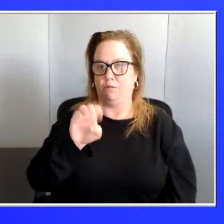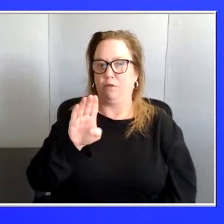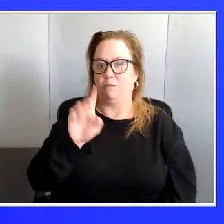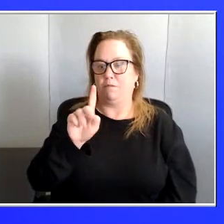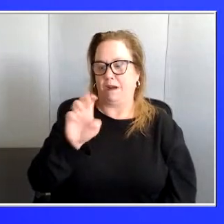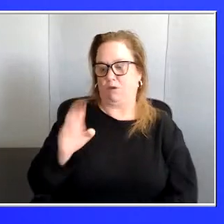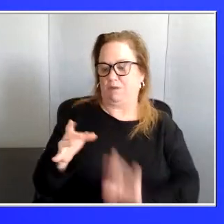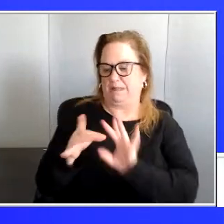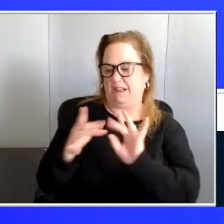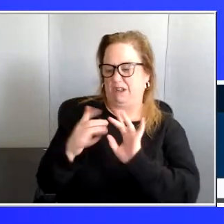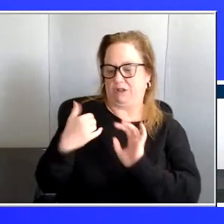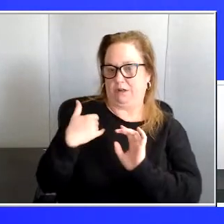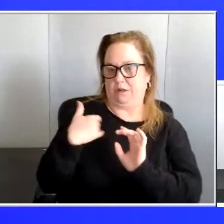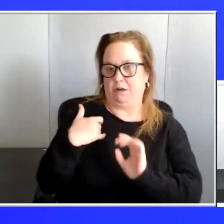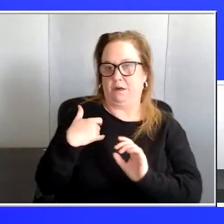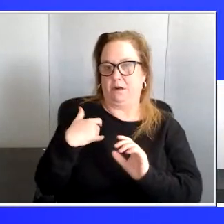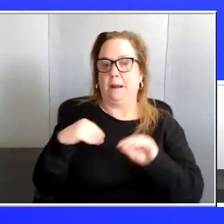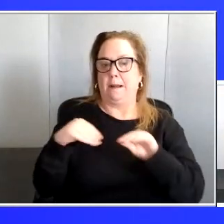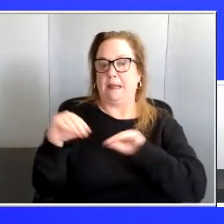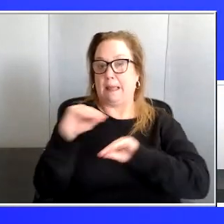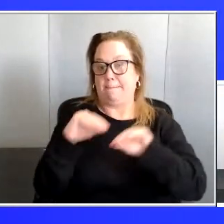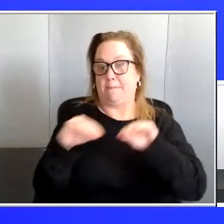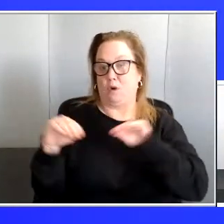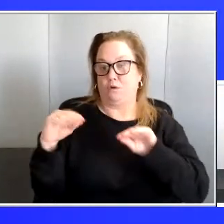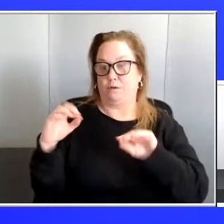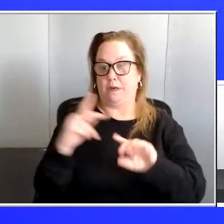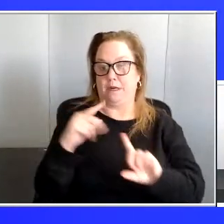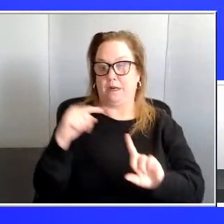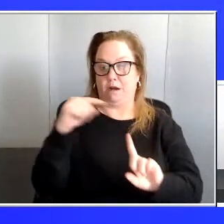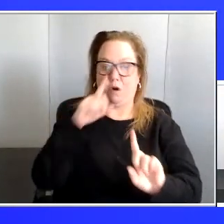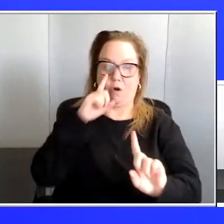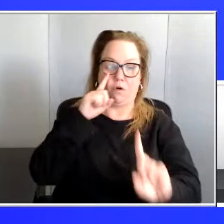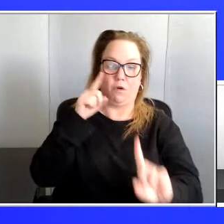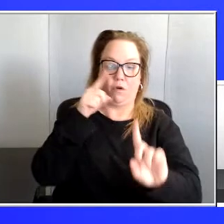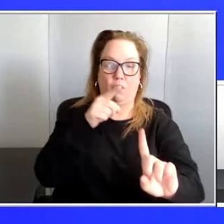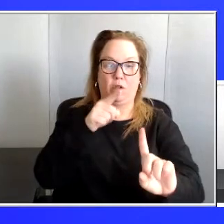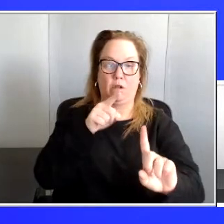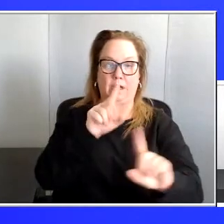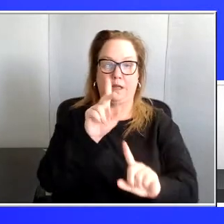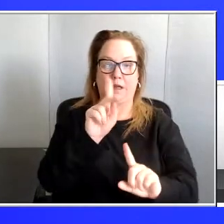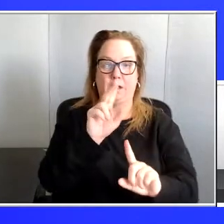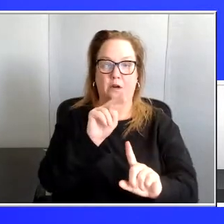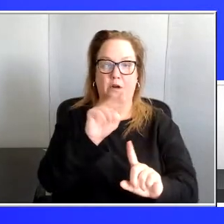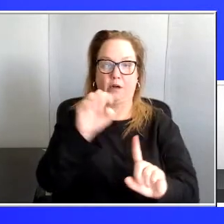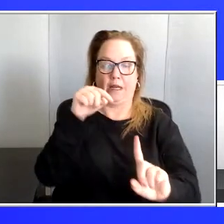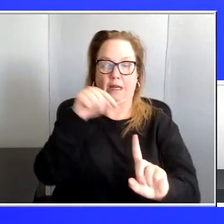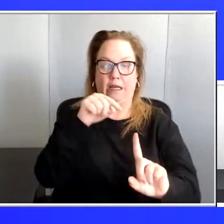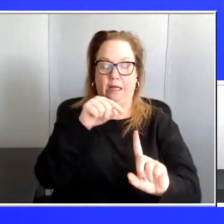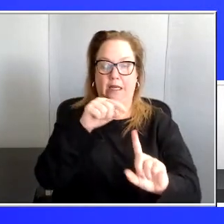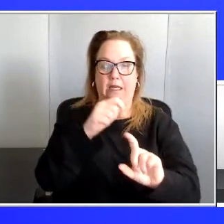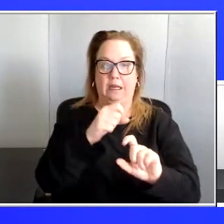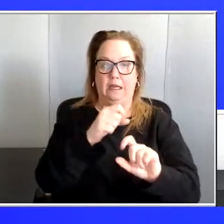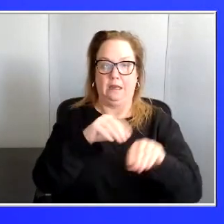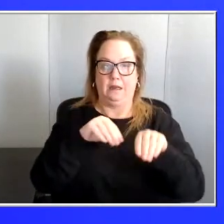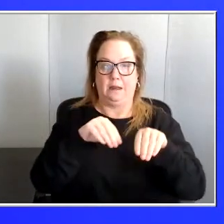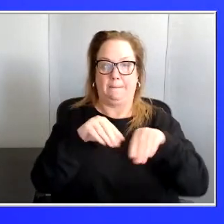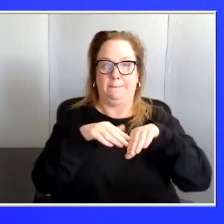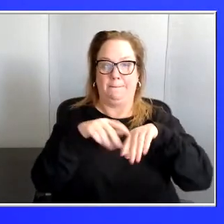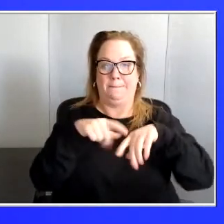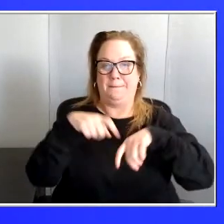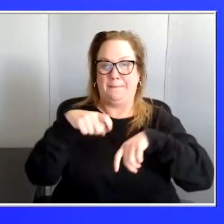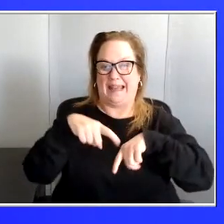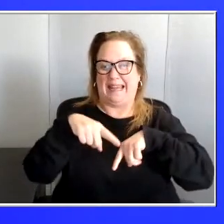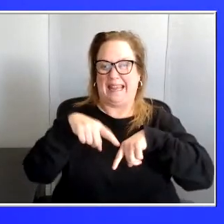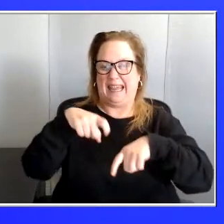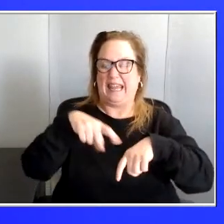thing we want to do is restore range of motion. Our number one goal is just to get her knee fully extended and fully bending as much as possible.